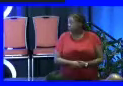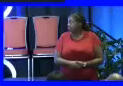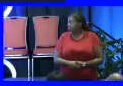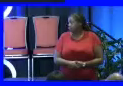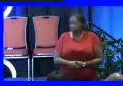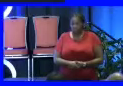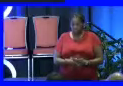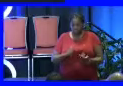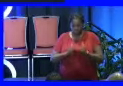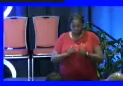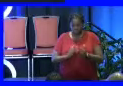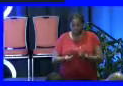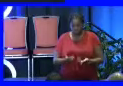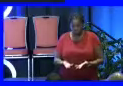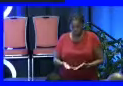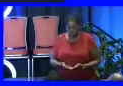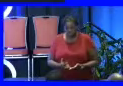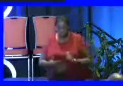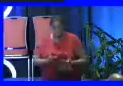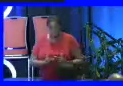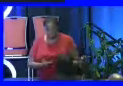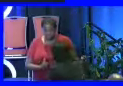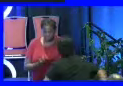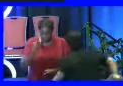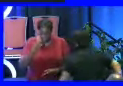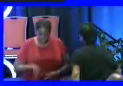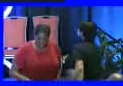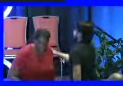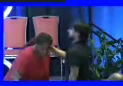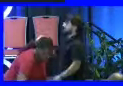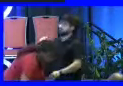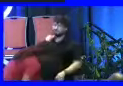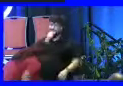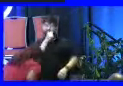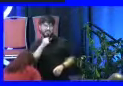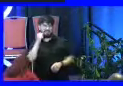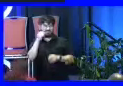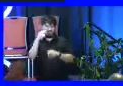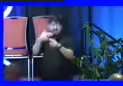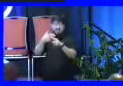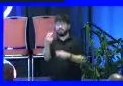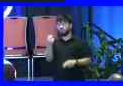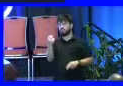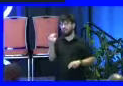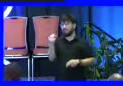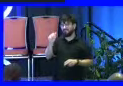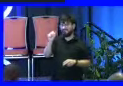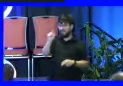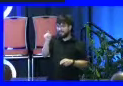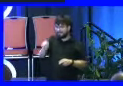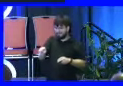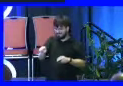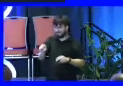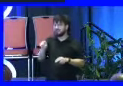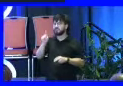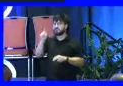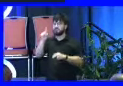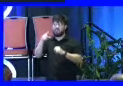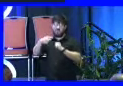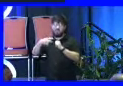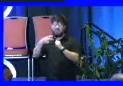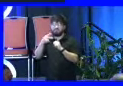Great. Yes. So ours in Arizona, it's actually named now. It's Dwell AZ, our data warehouse enterprise linkage for